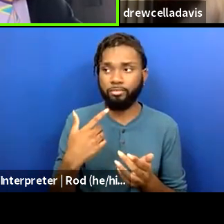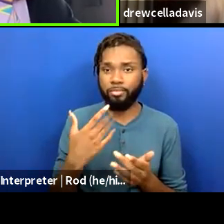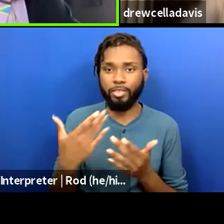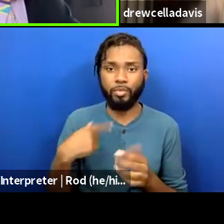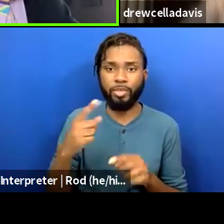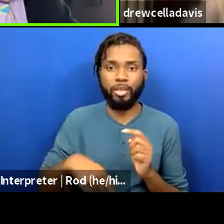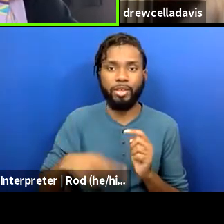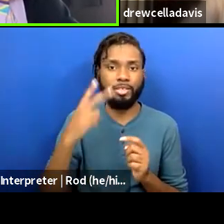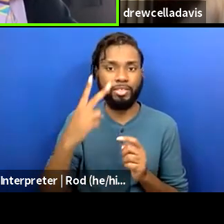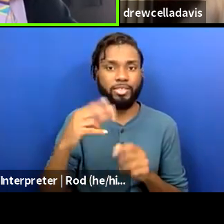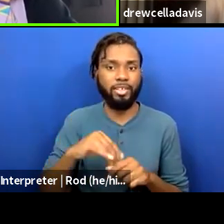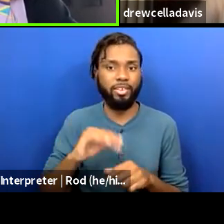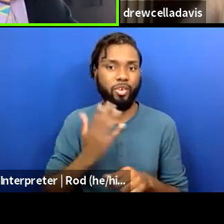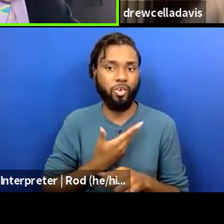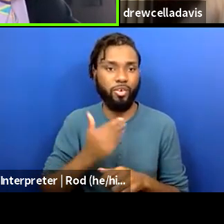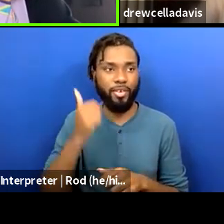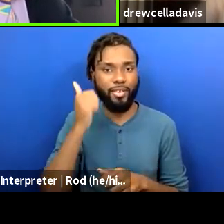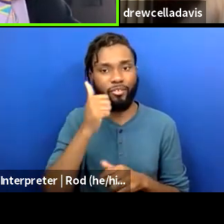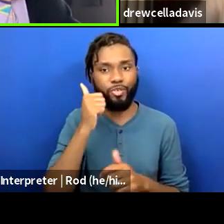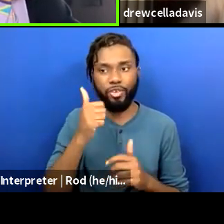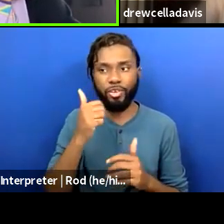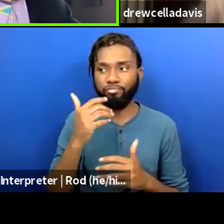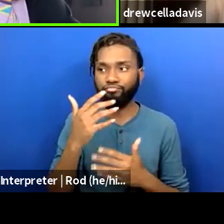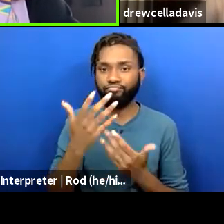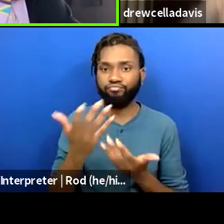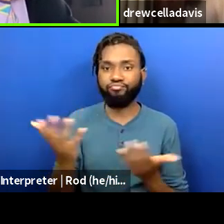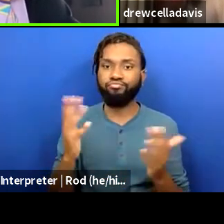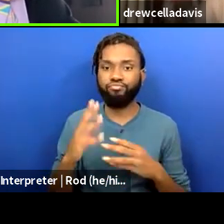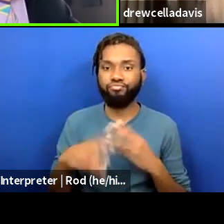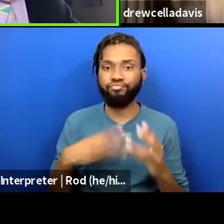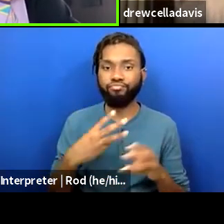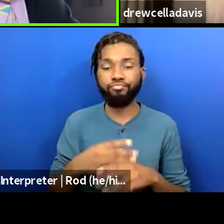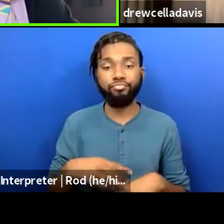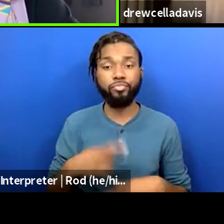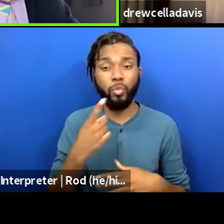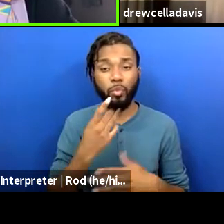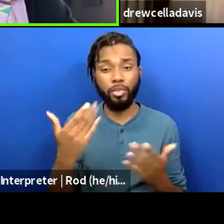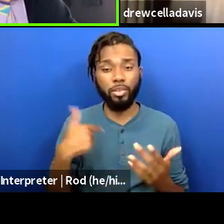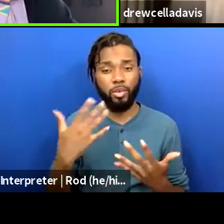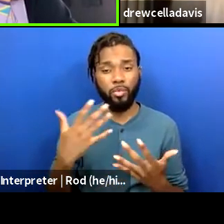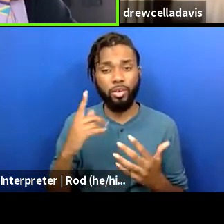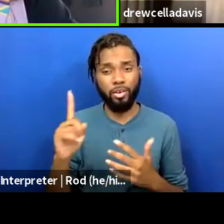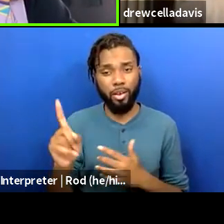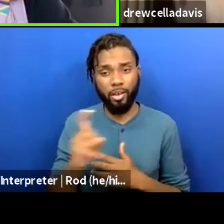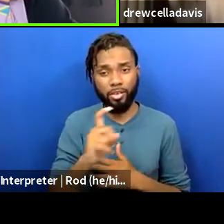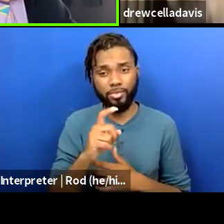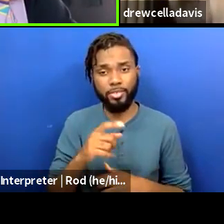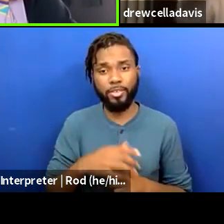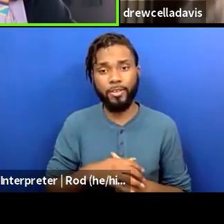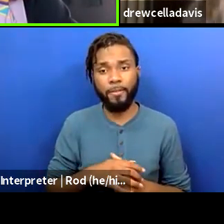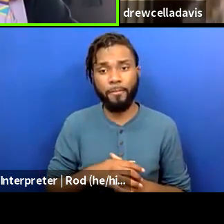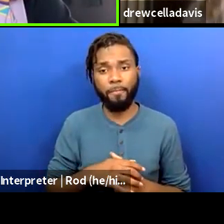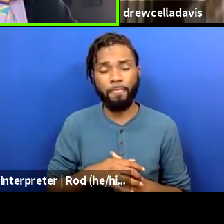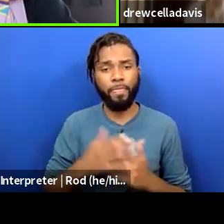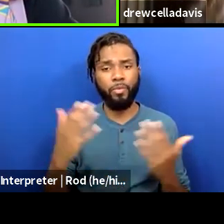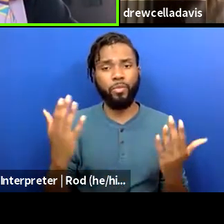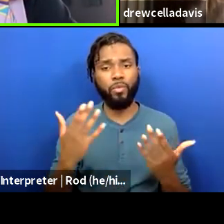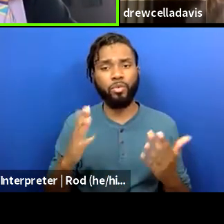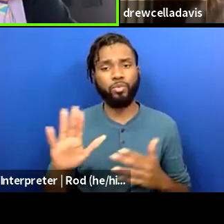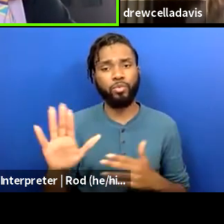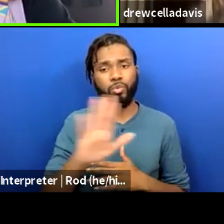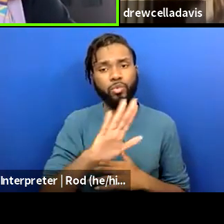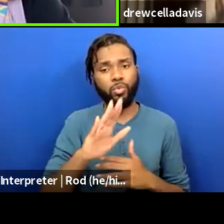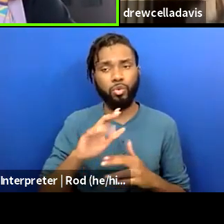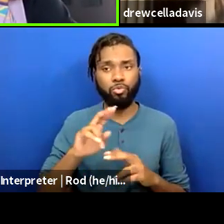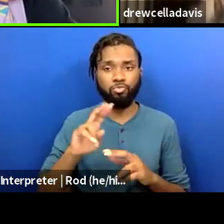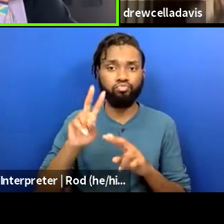in our everyday. And so one thing that I really wanted to ask you all is, what are your hopes for